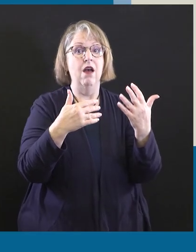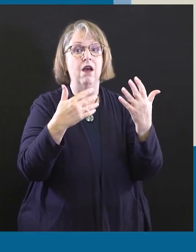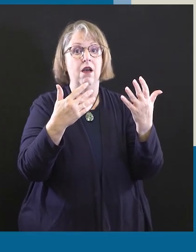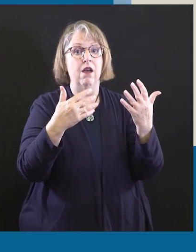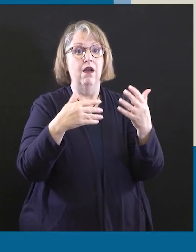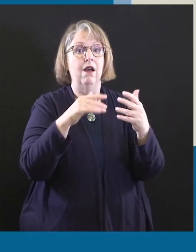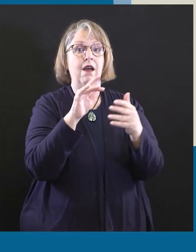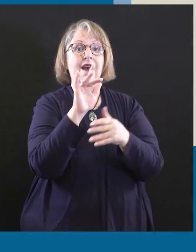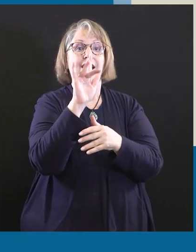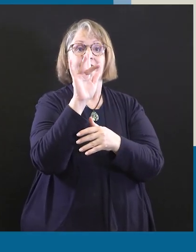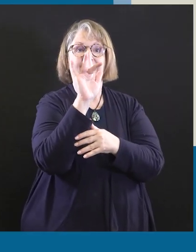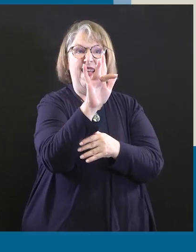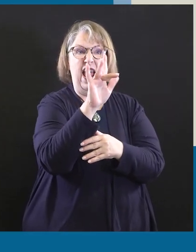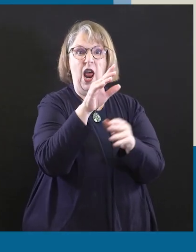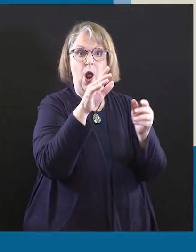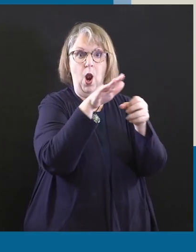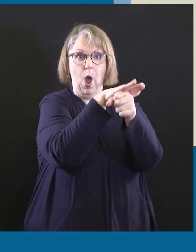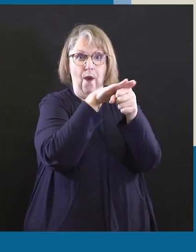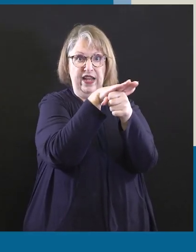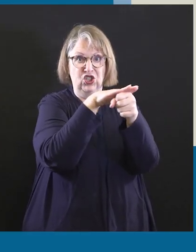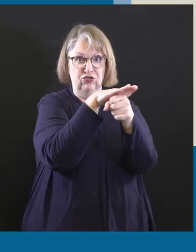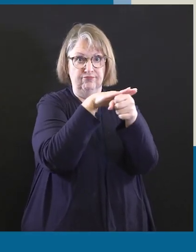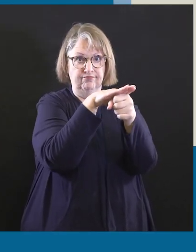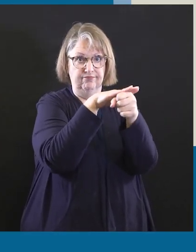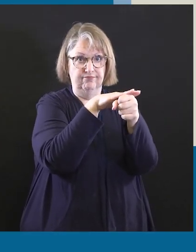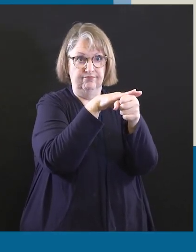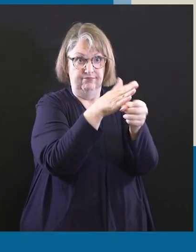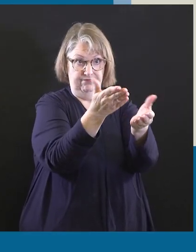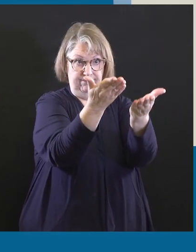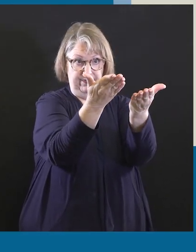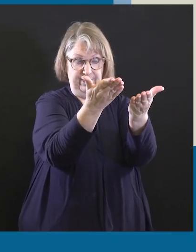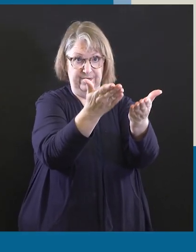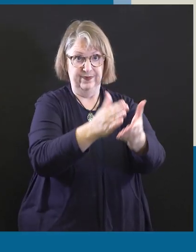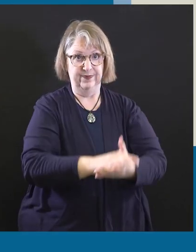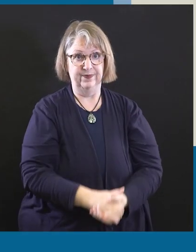Now, click on the location.